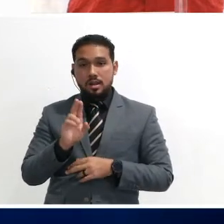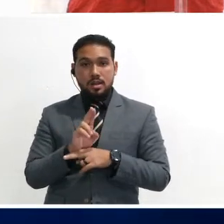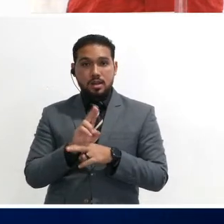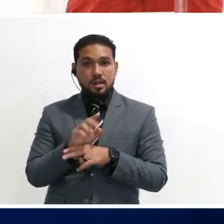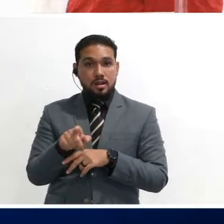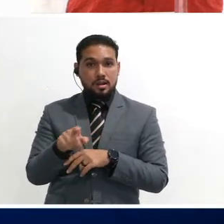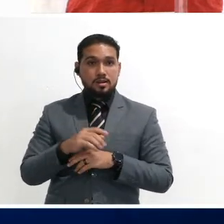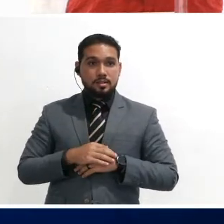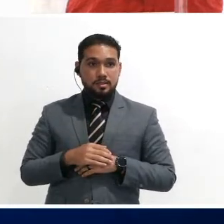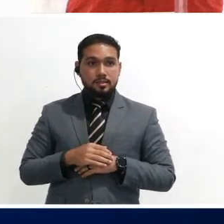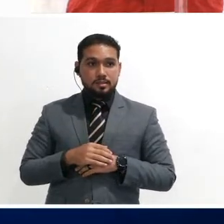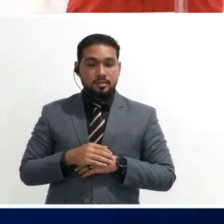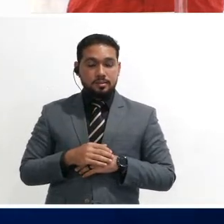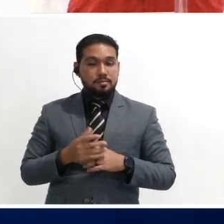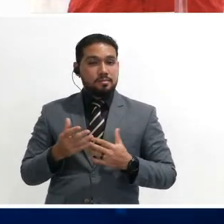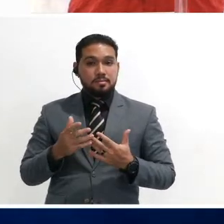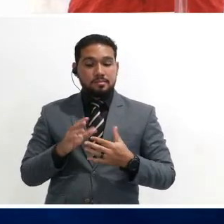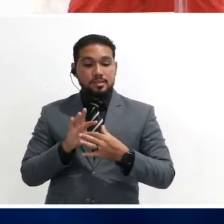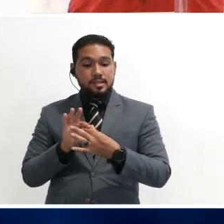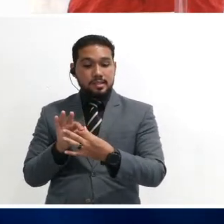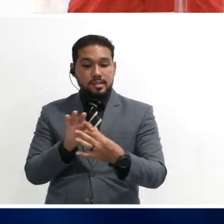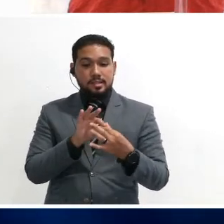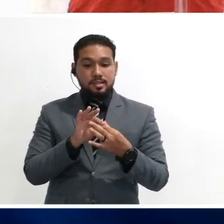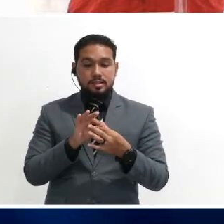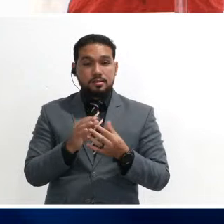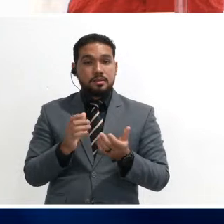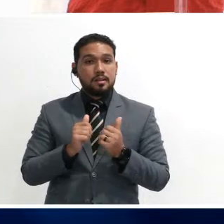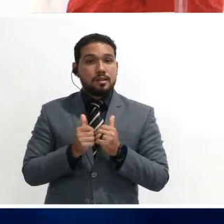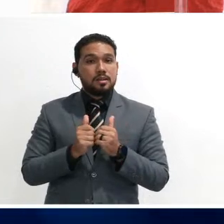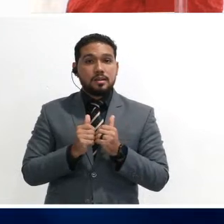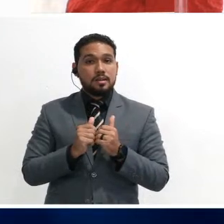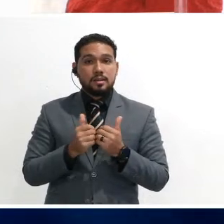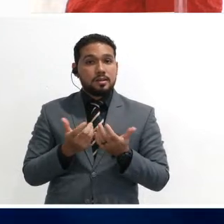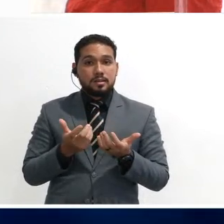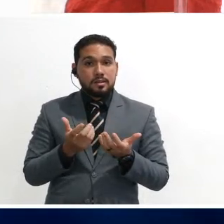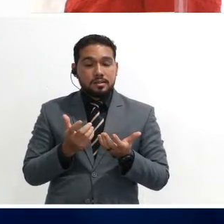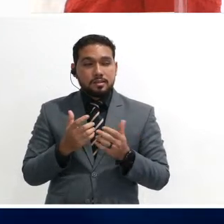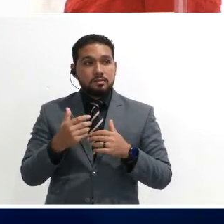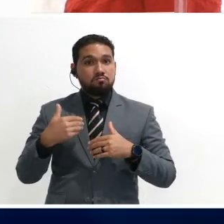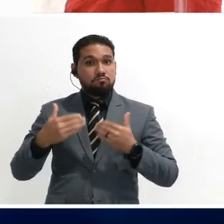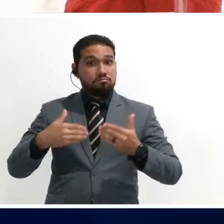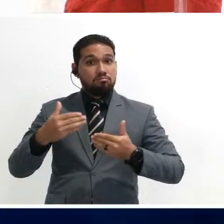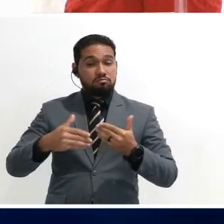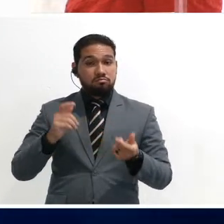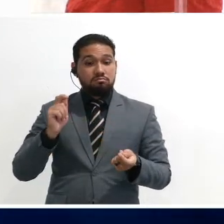And this has evolved now to package on package